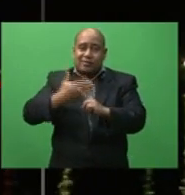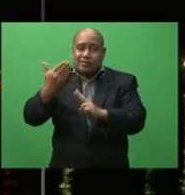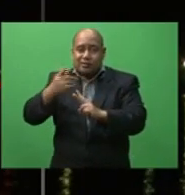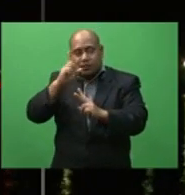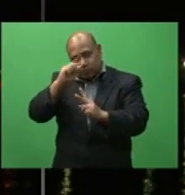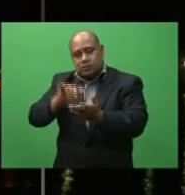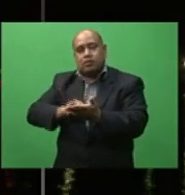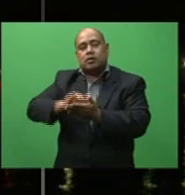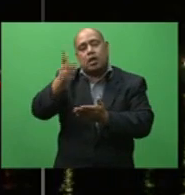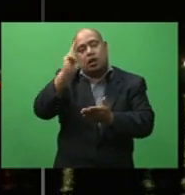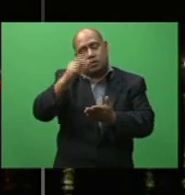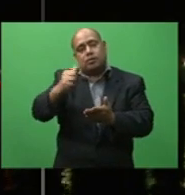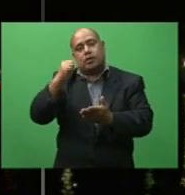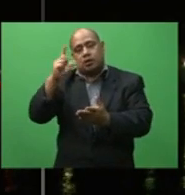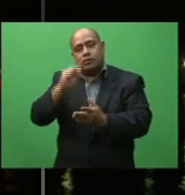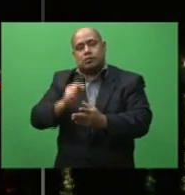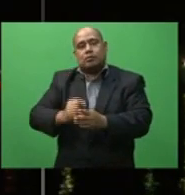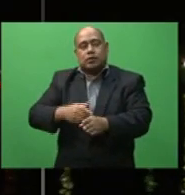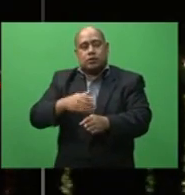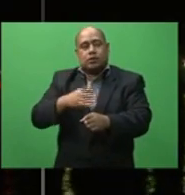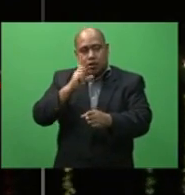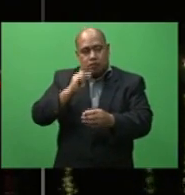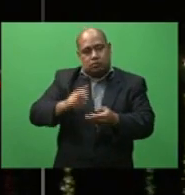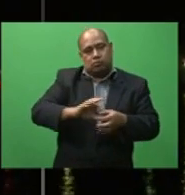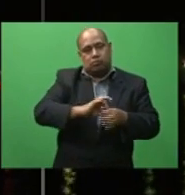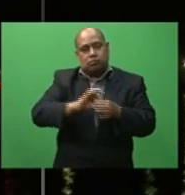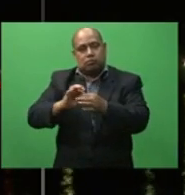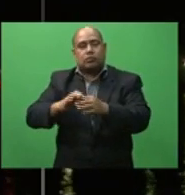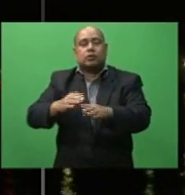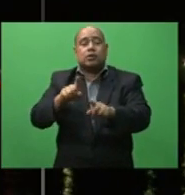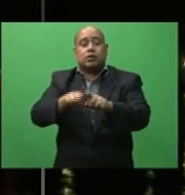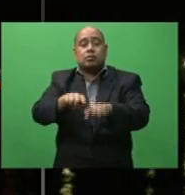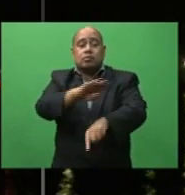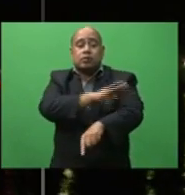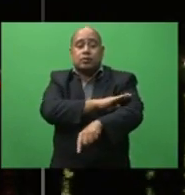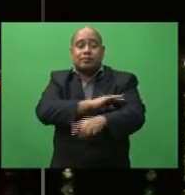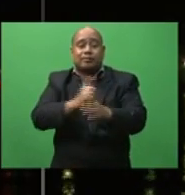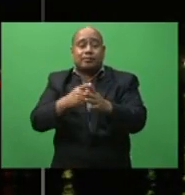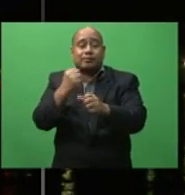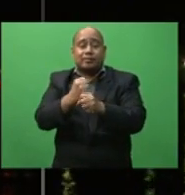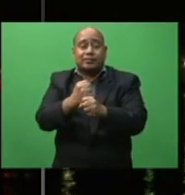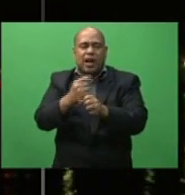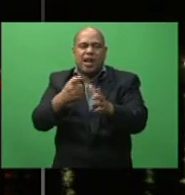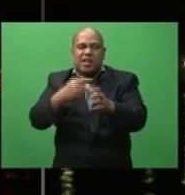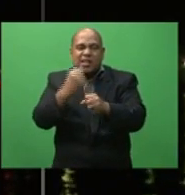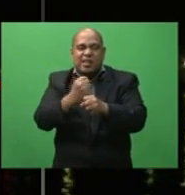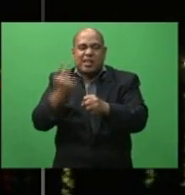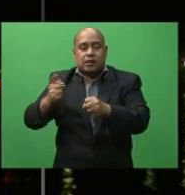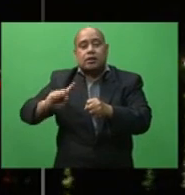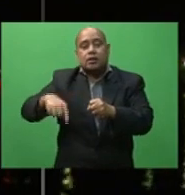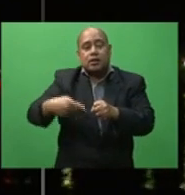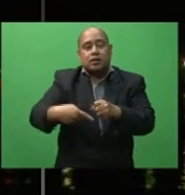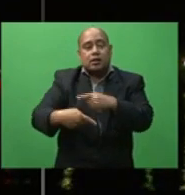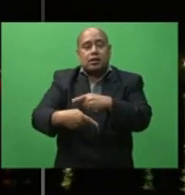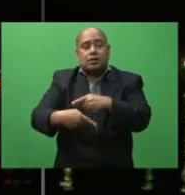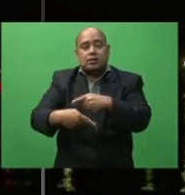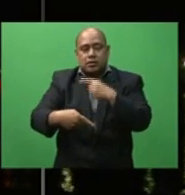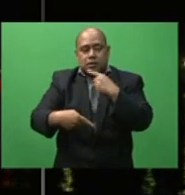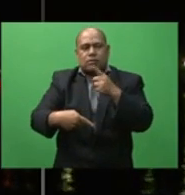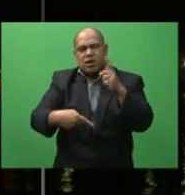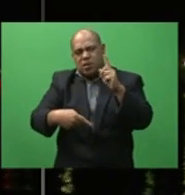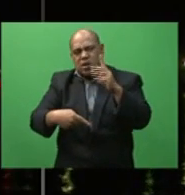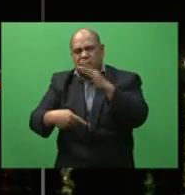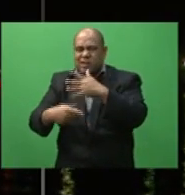Civil Aviation Minister Ayaz Said Qayyum hopes the government guarantee to Fiji Airways by borrowing of $455